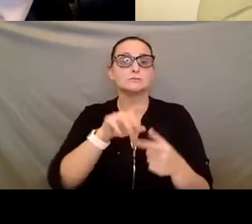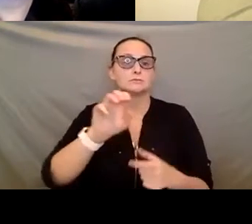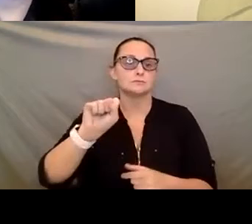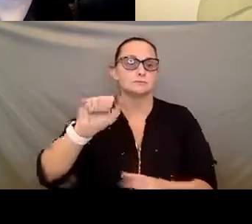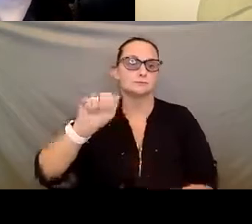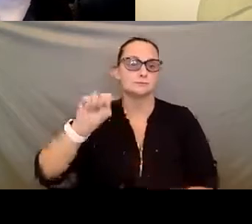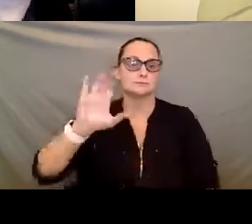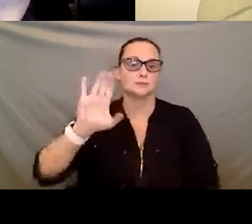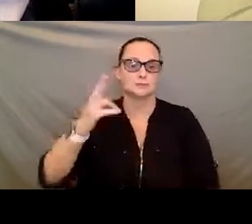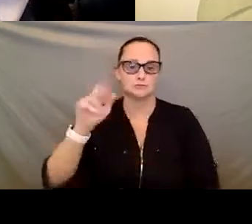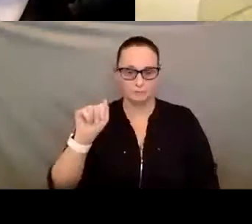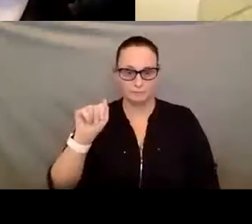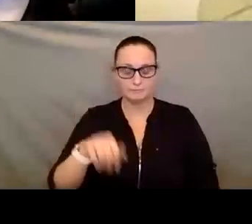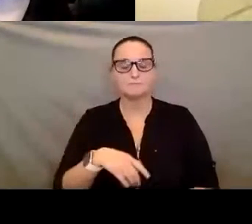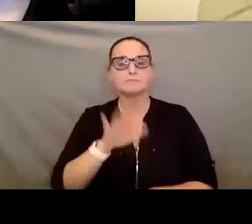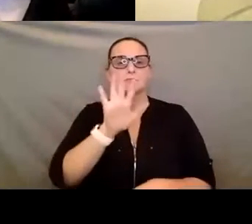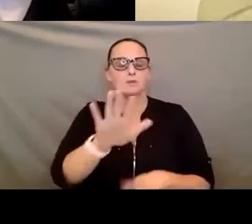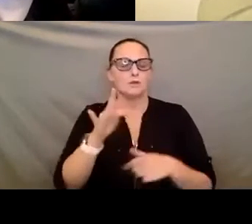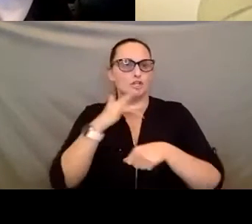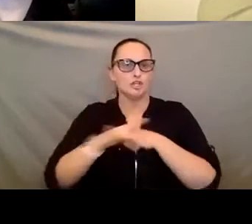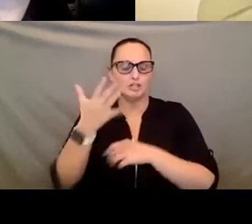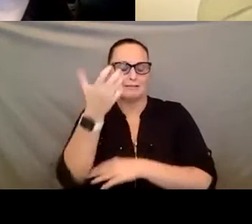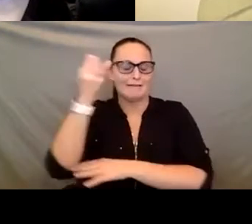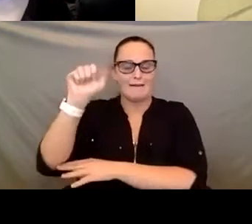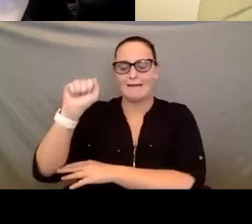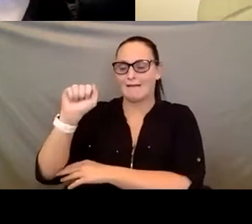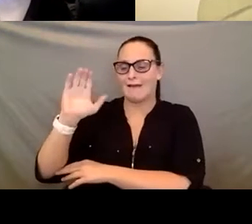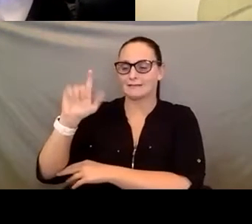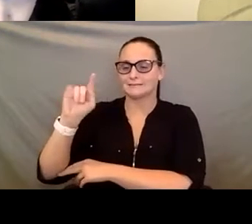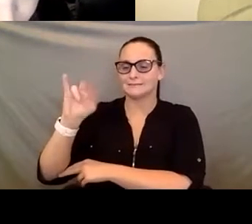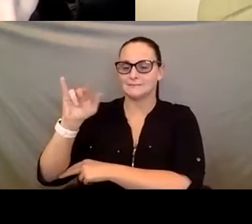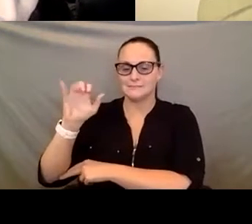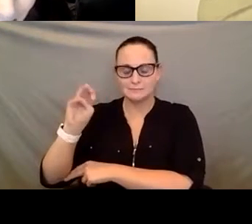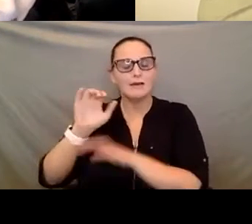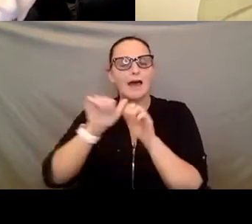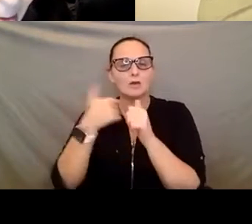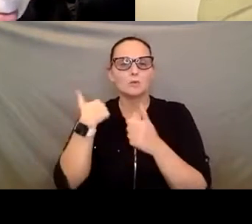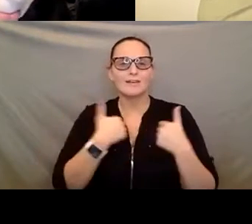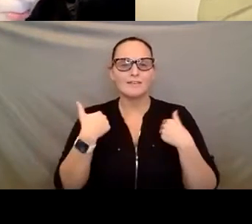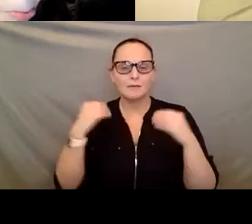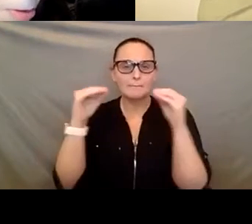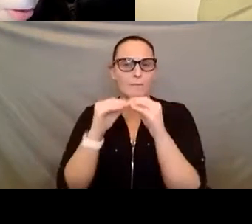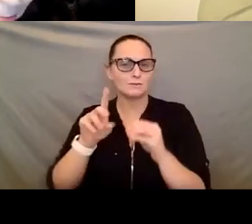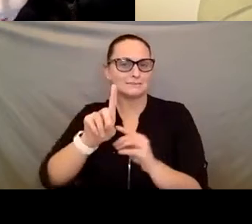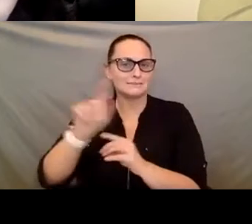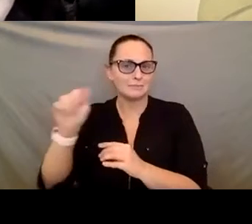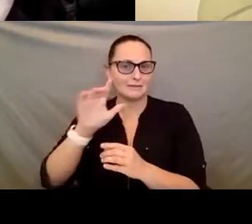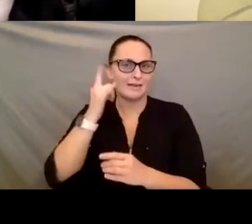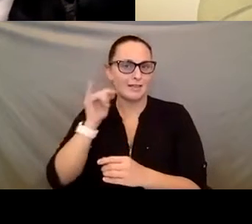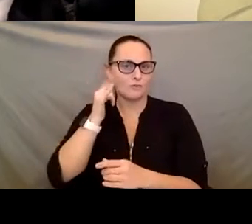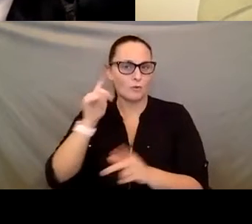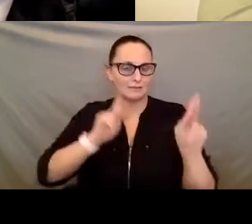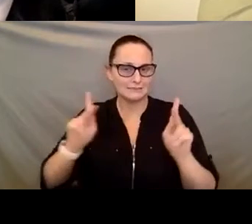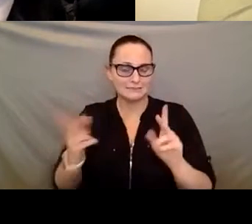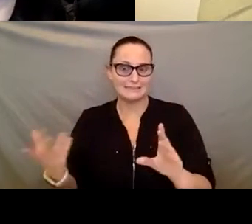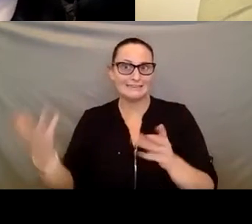Sasha. Reflecting on your early activism, how do we get more disabled Californians engaged in